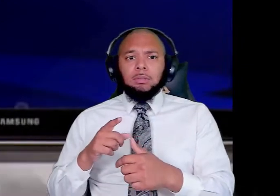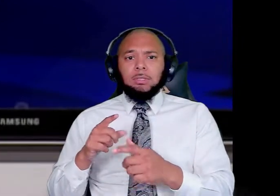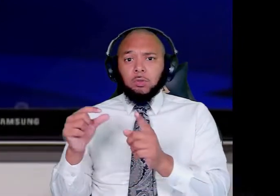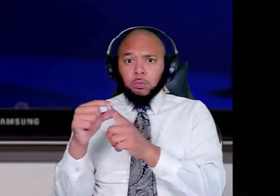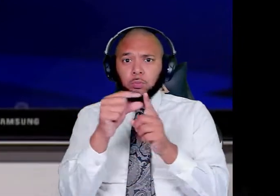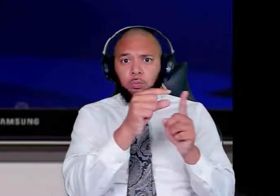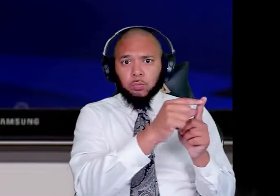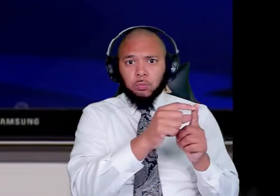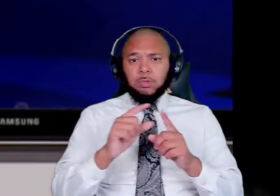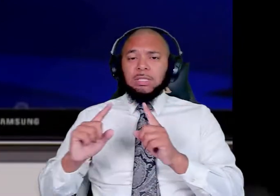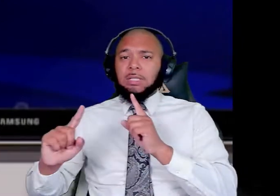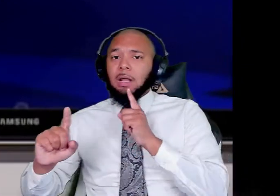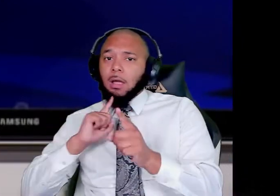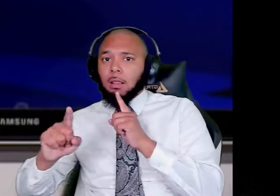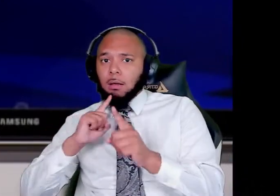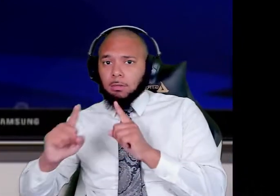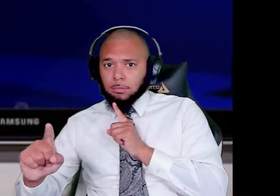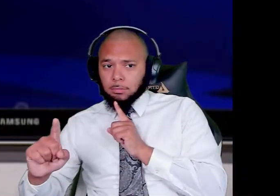terms, dialogue,